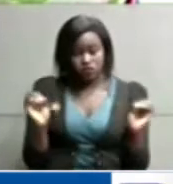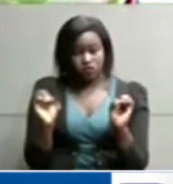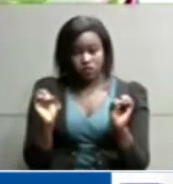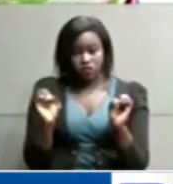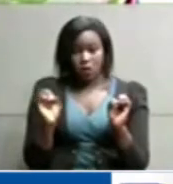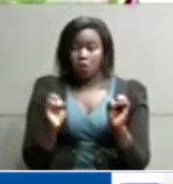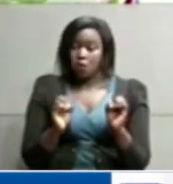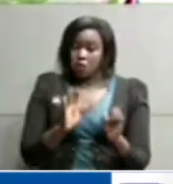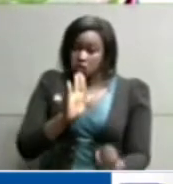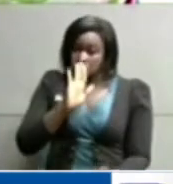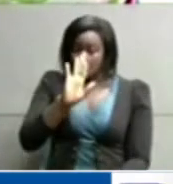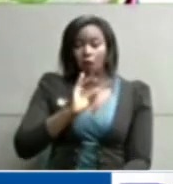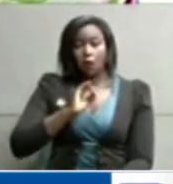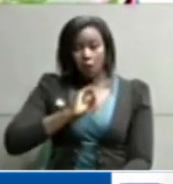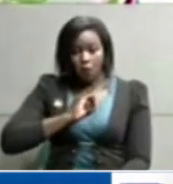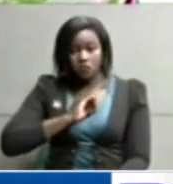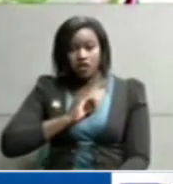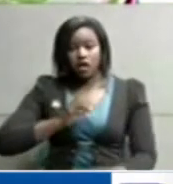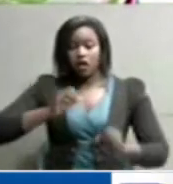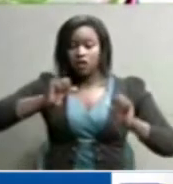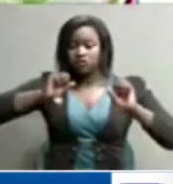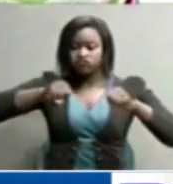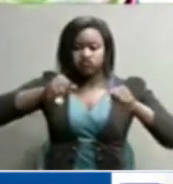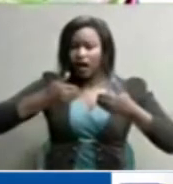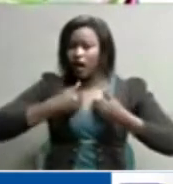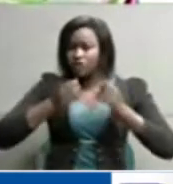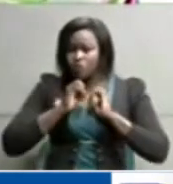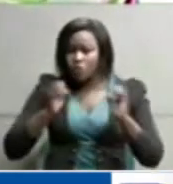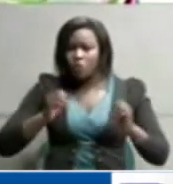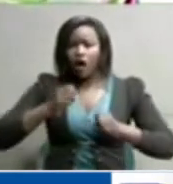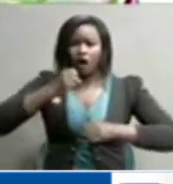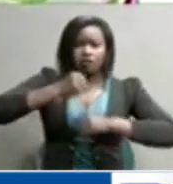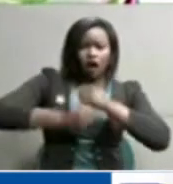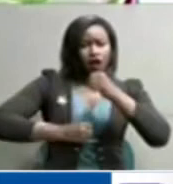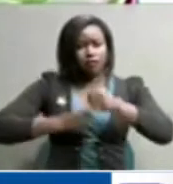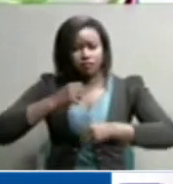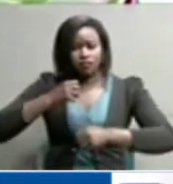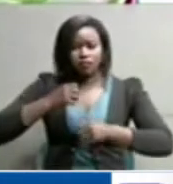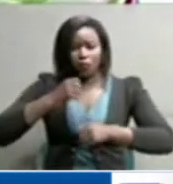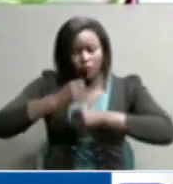or your own motorcycle, or your own bicycle,